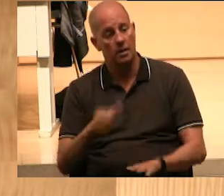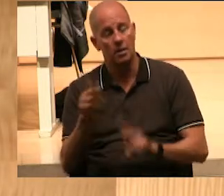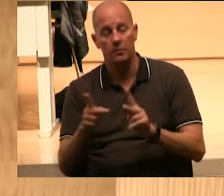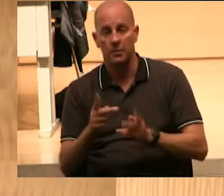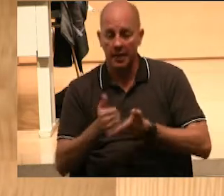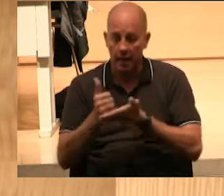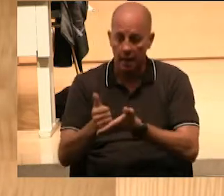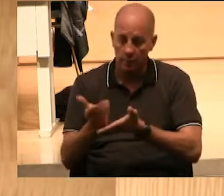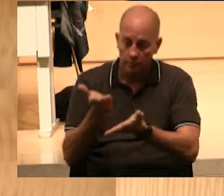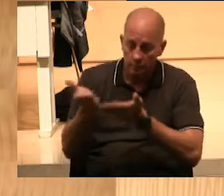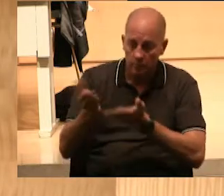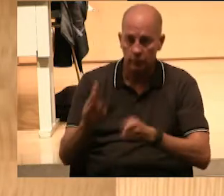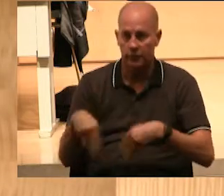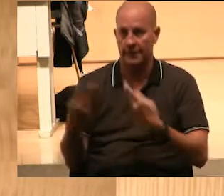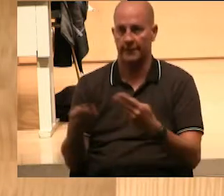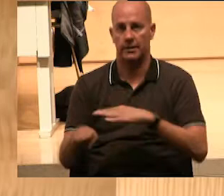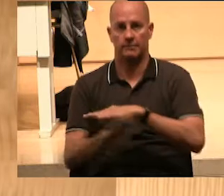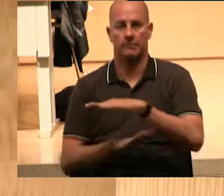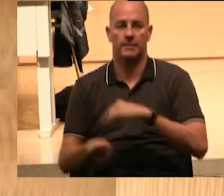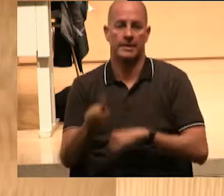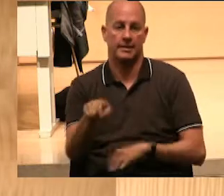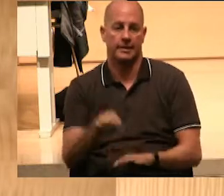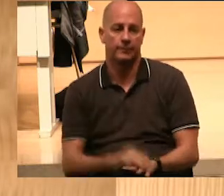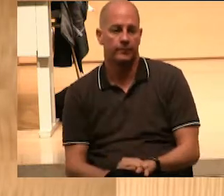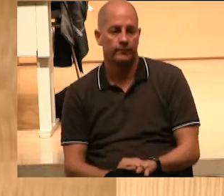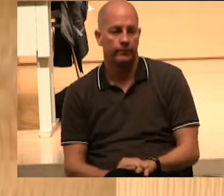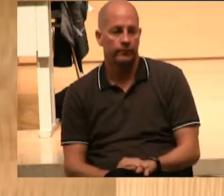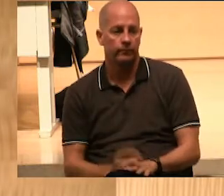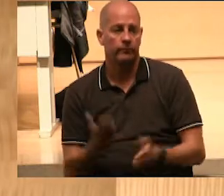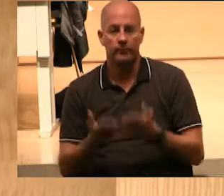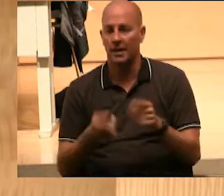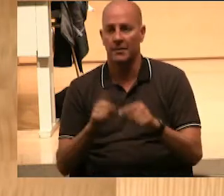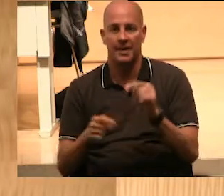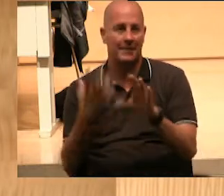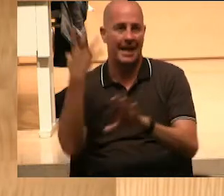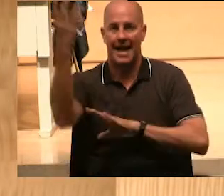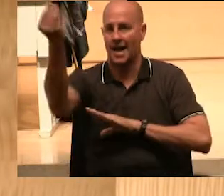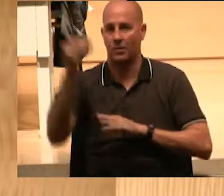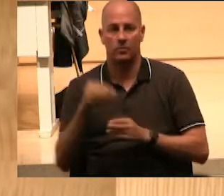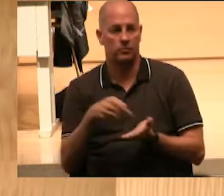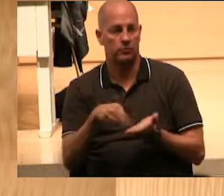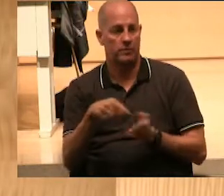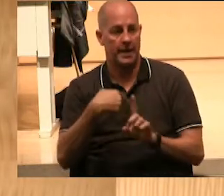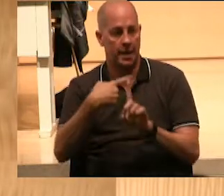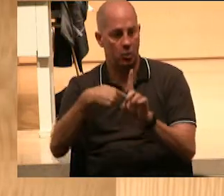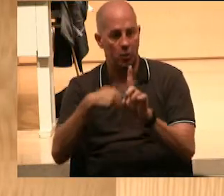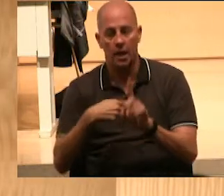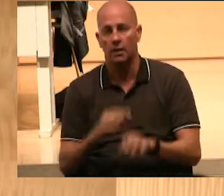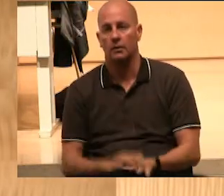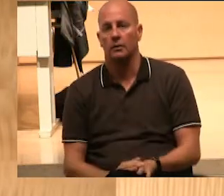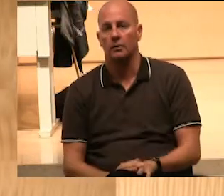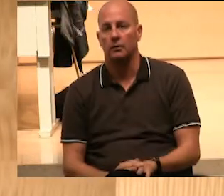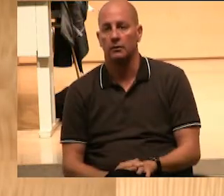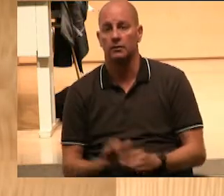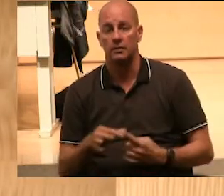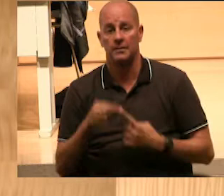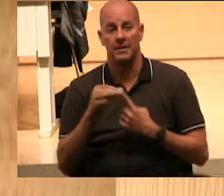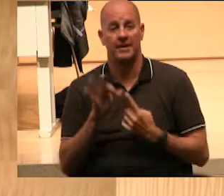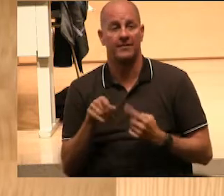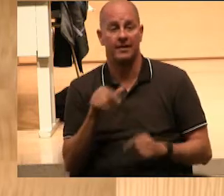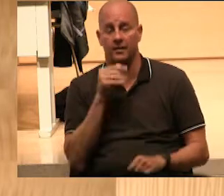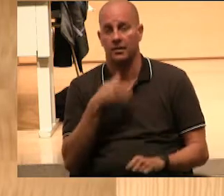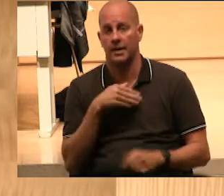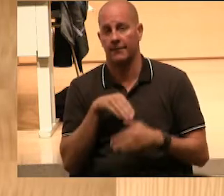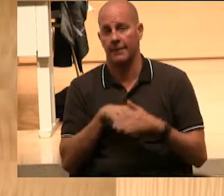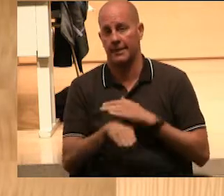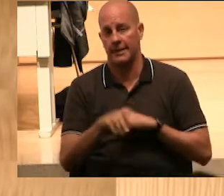provide for even their basic needs. So they may have trouble being able to get out and leave to pay their rent, to pay bills, especially if they don't have